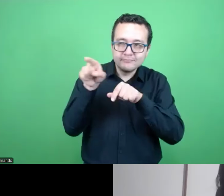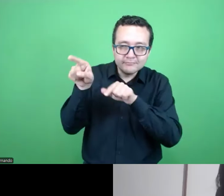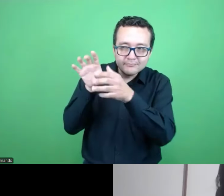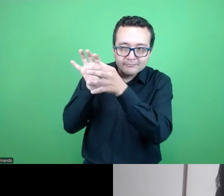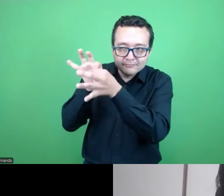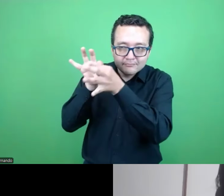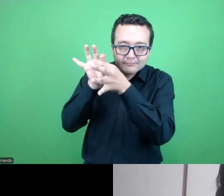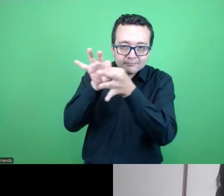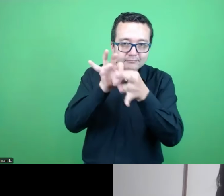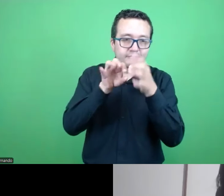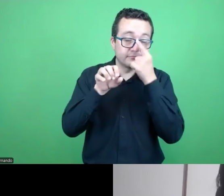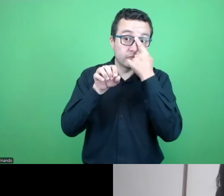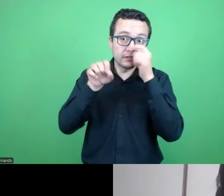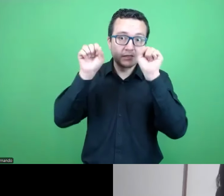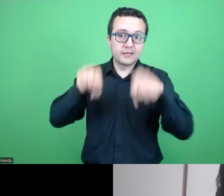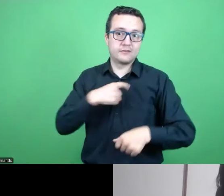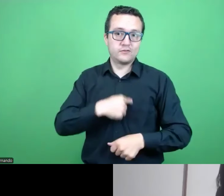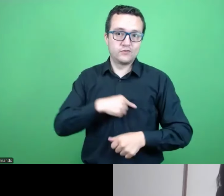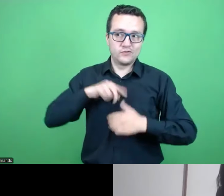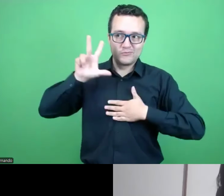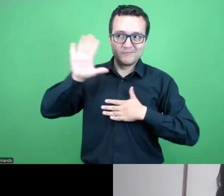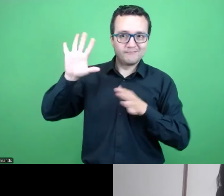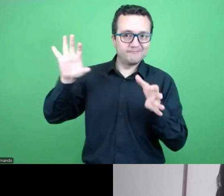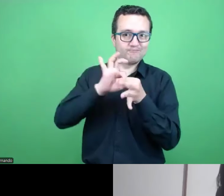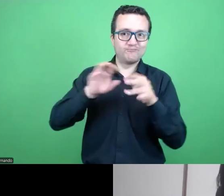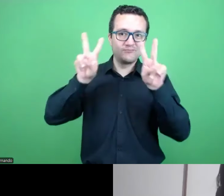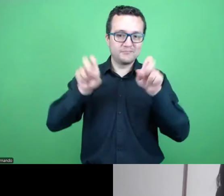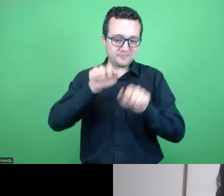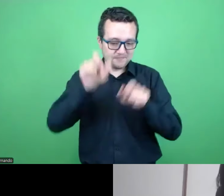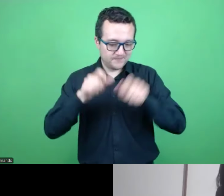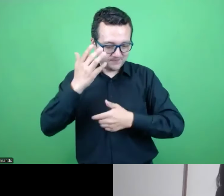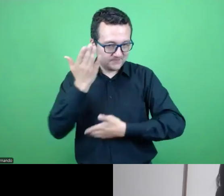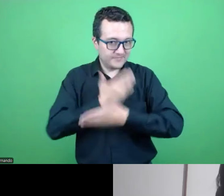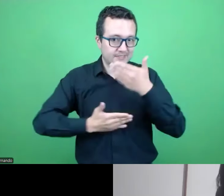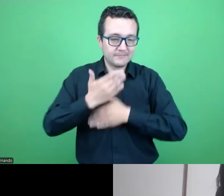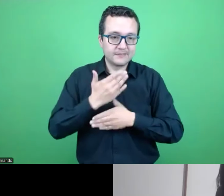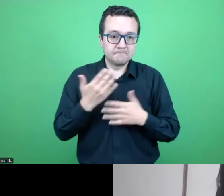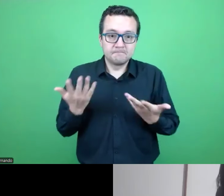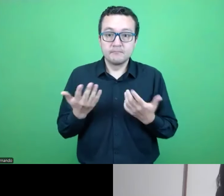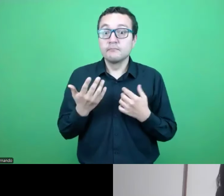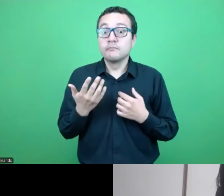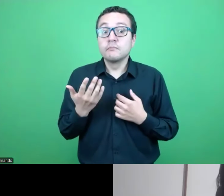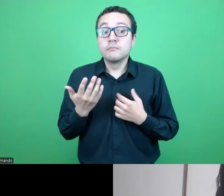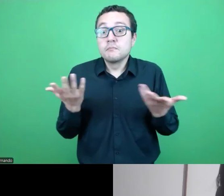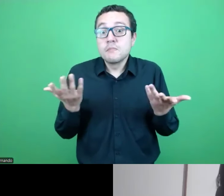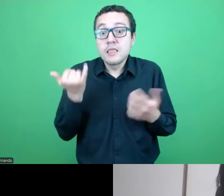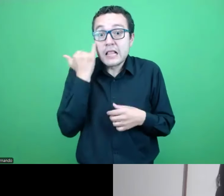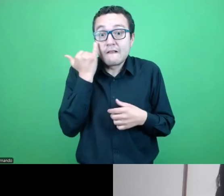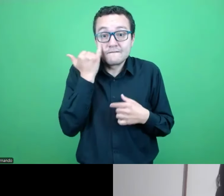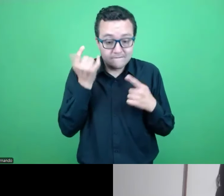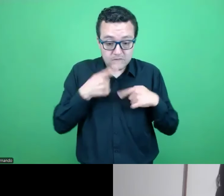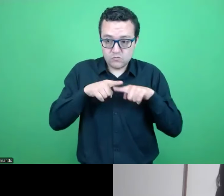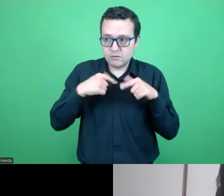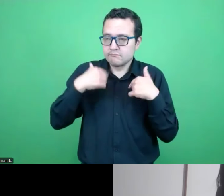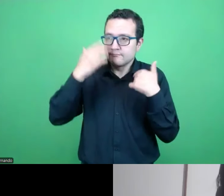propres we should also qui sont aux see jeunes. which are Alors, needed to la address question a the aussi été youth-specific posée concerns. dans le chat. You